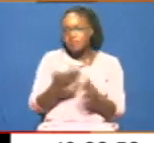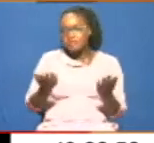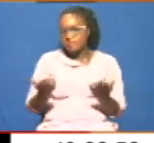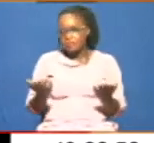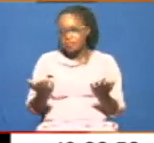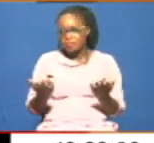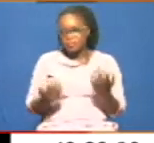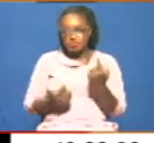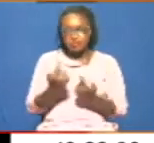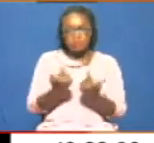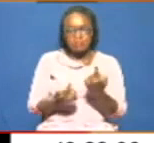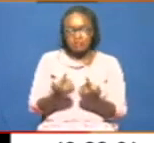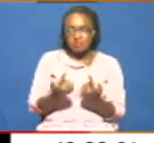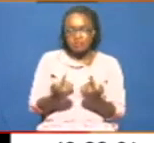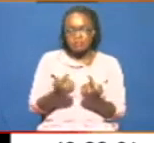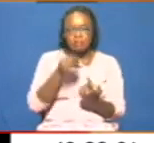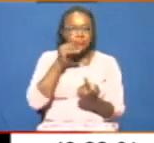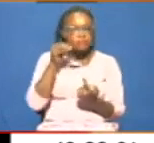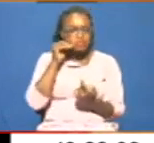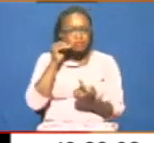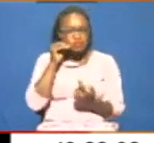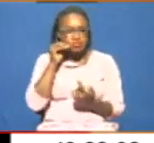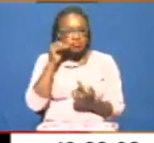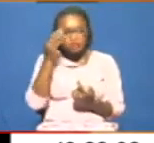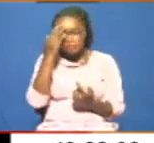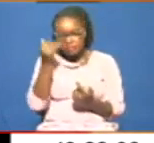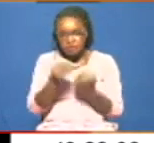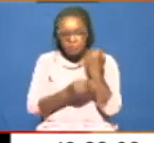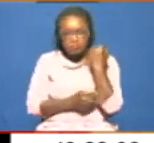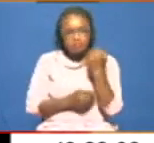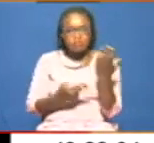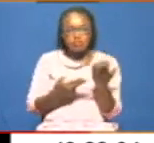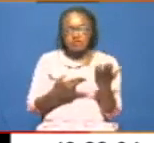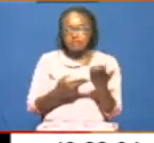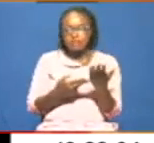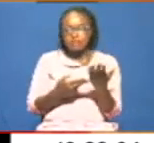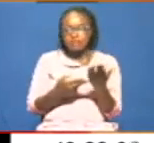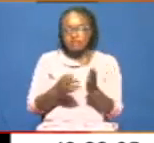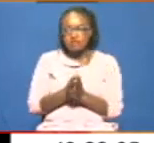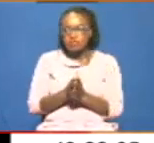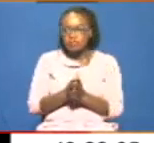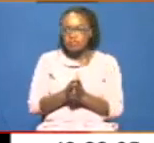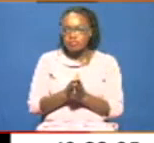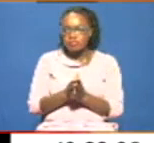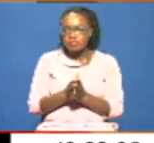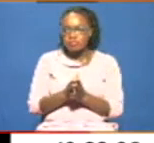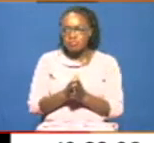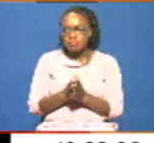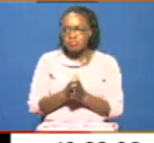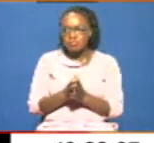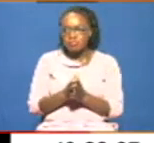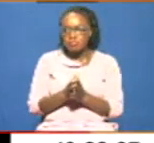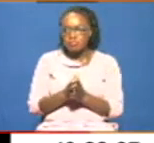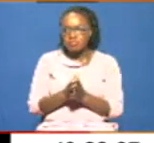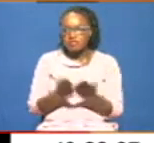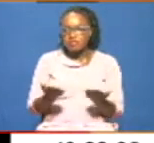cooking in our homes because of these poor technologies or the 3-stone fires and the not so improved